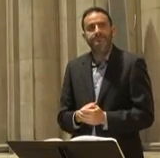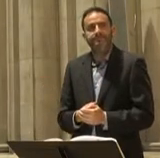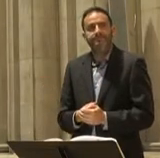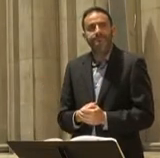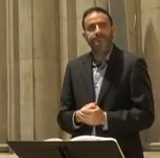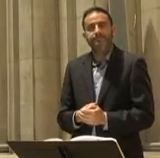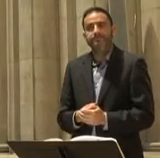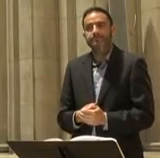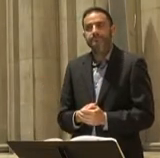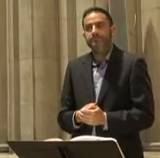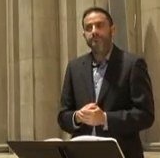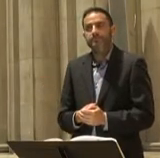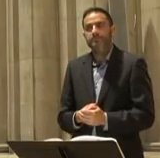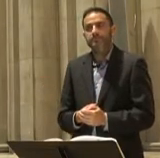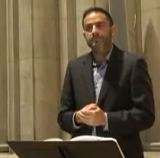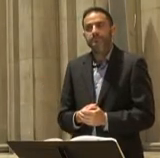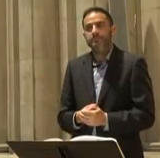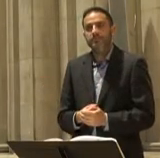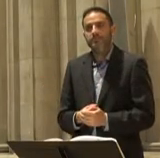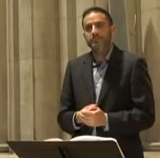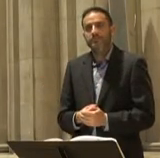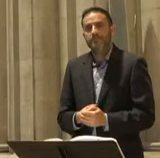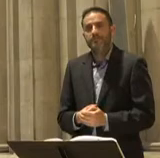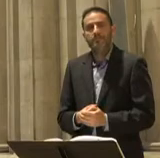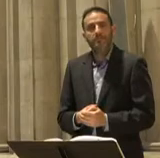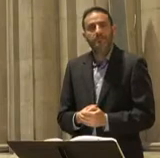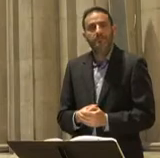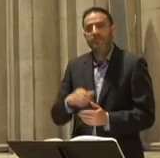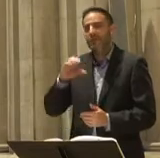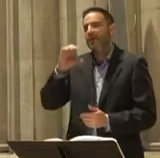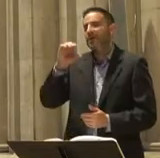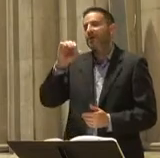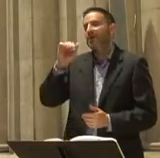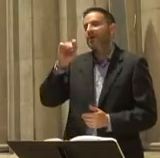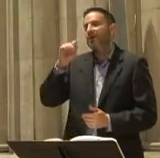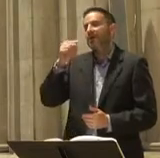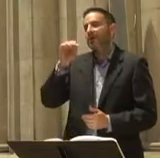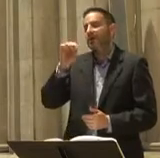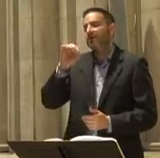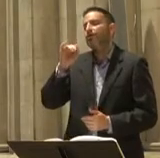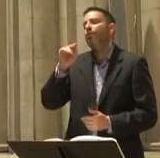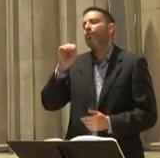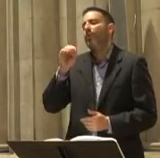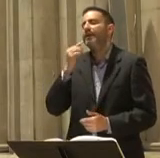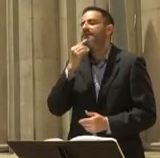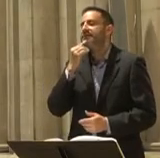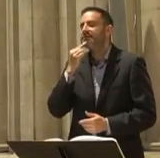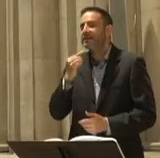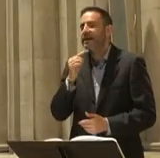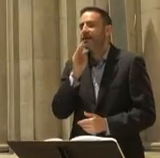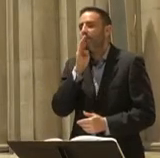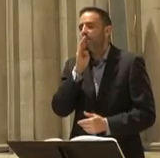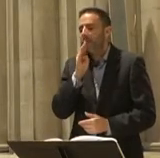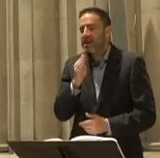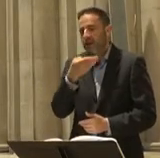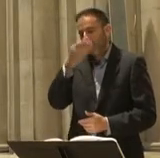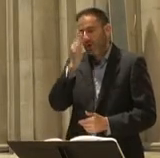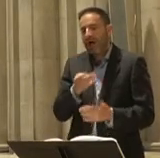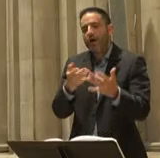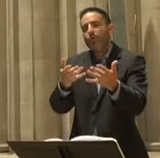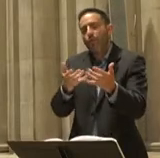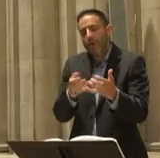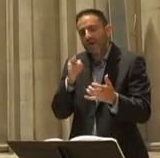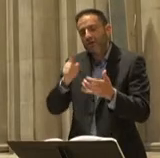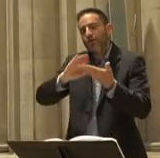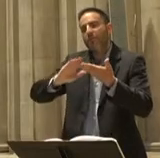Saint Catherine of Siena said, "Be who God meant you to be, and